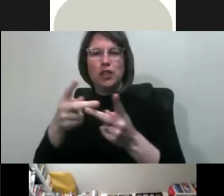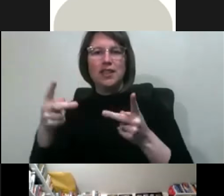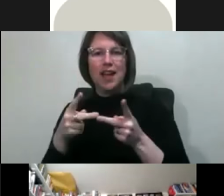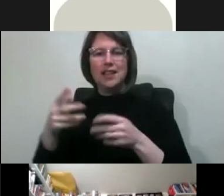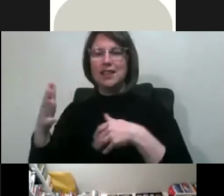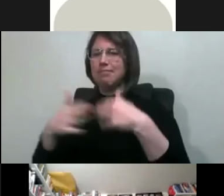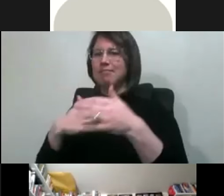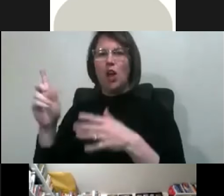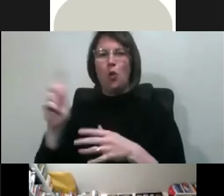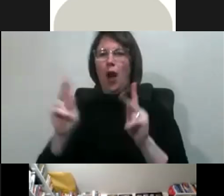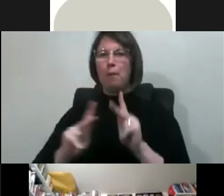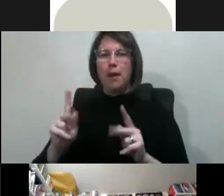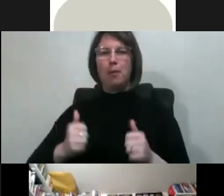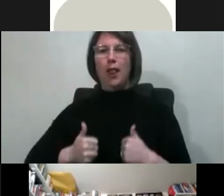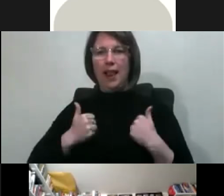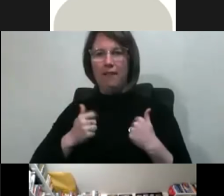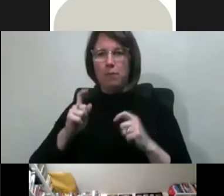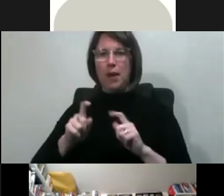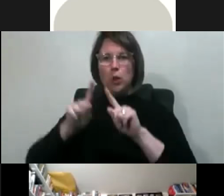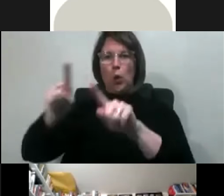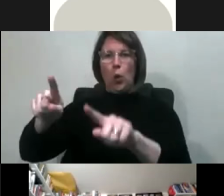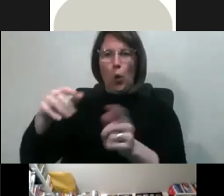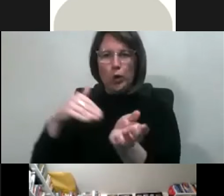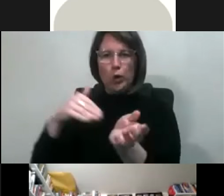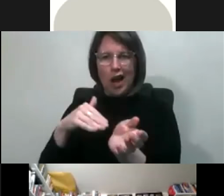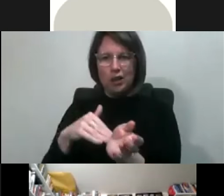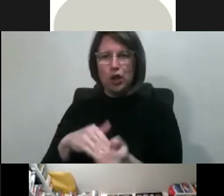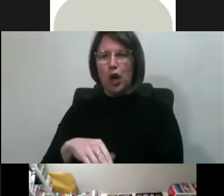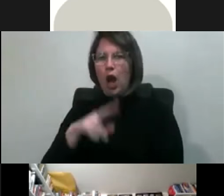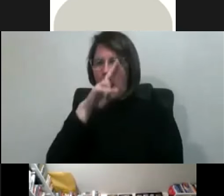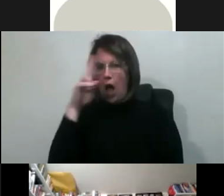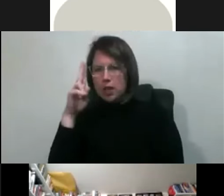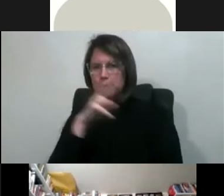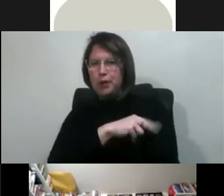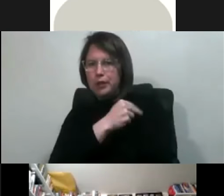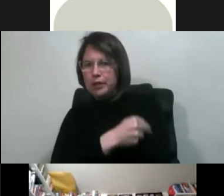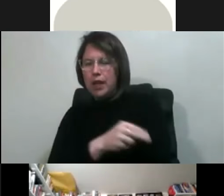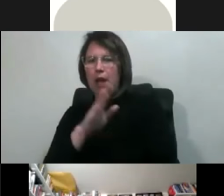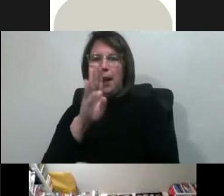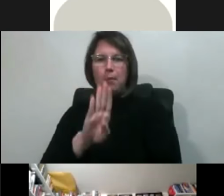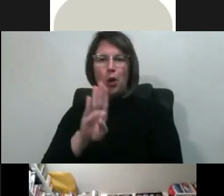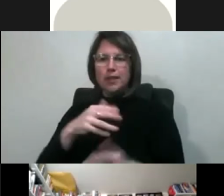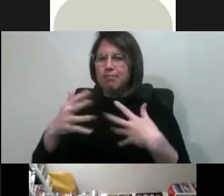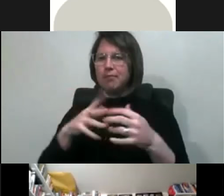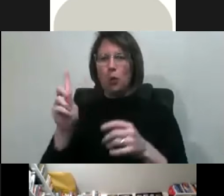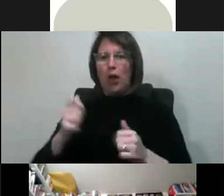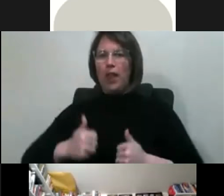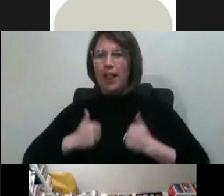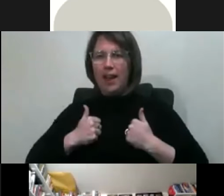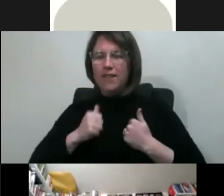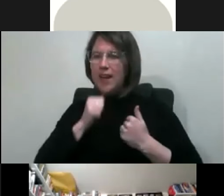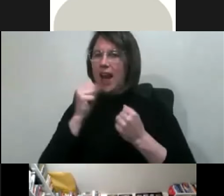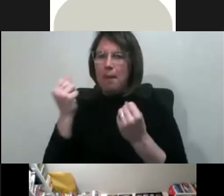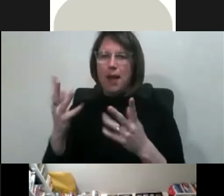live, they have to get to doctors and hospitals in Boston, no matter where they live. Not many people do not have cars